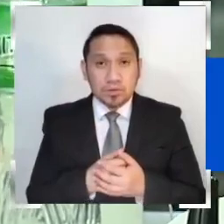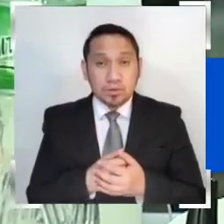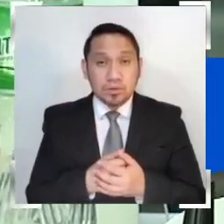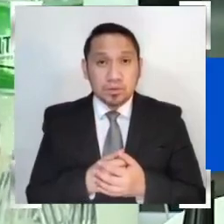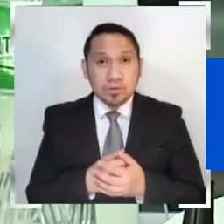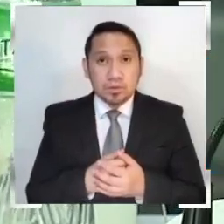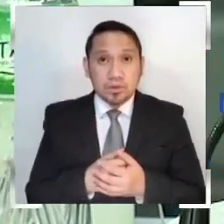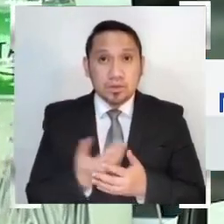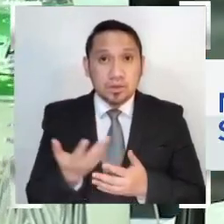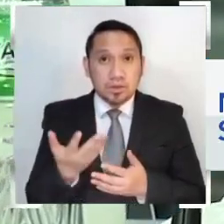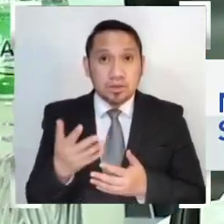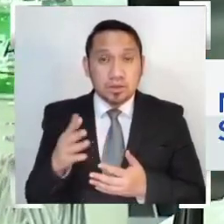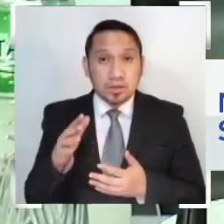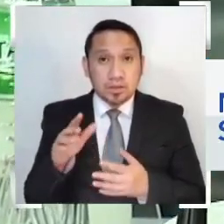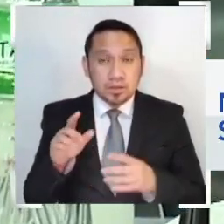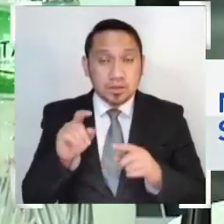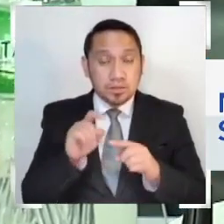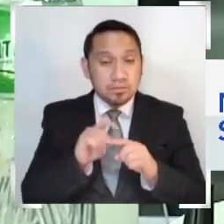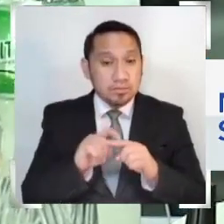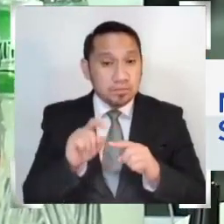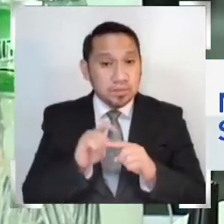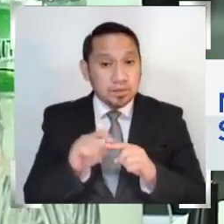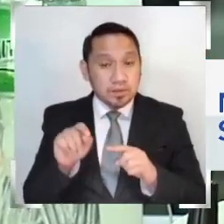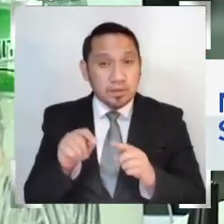lines in the areas affected